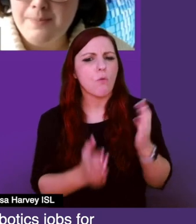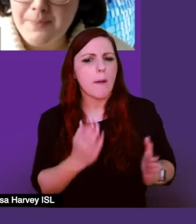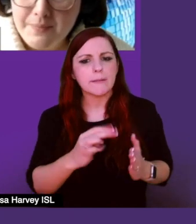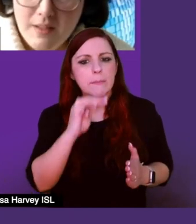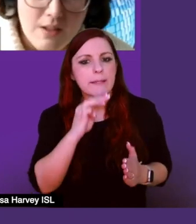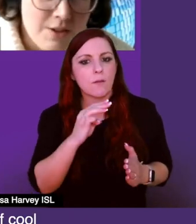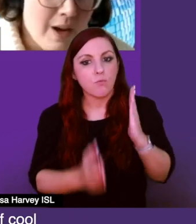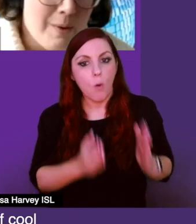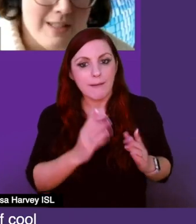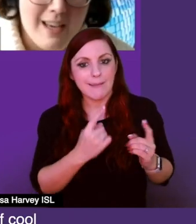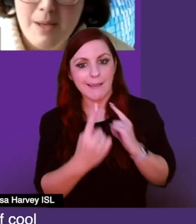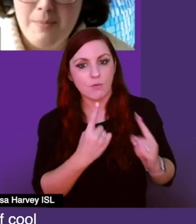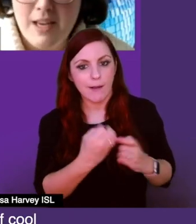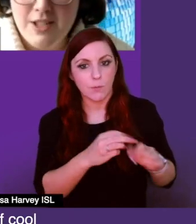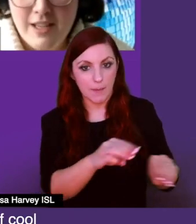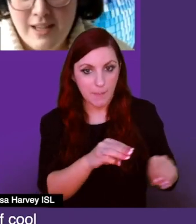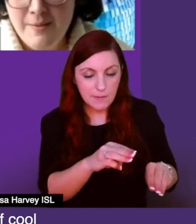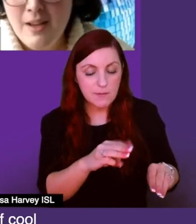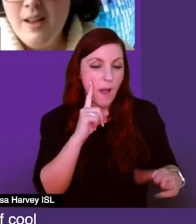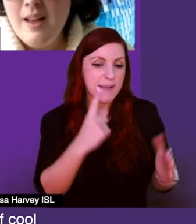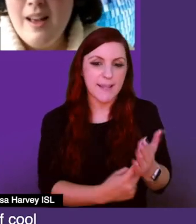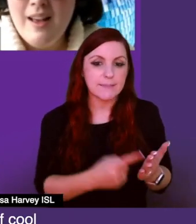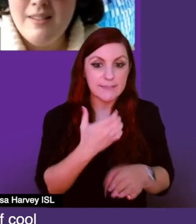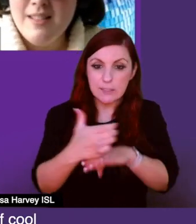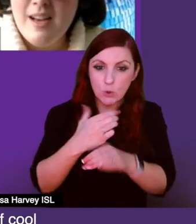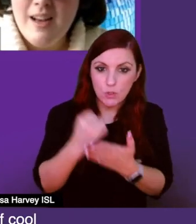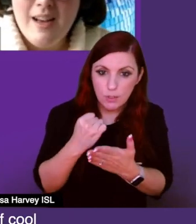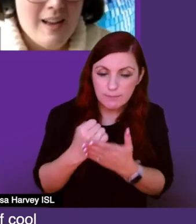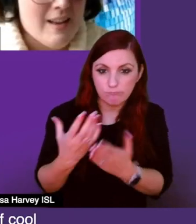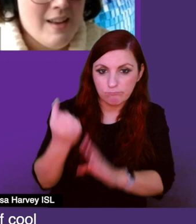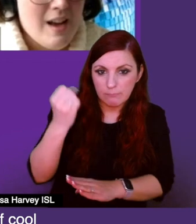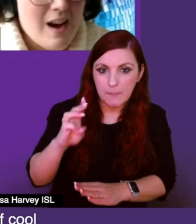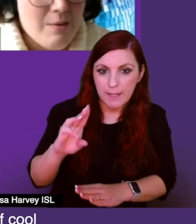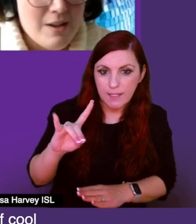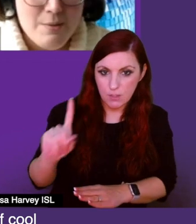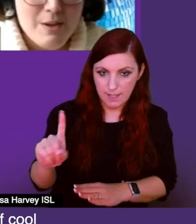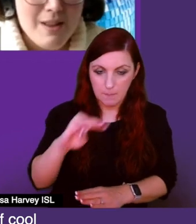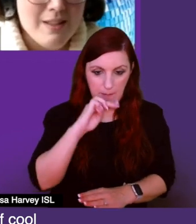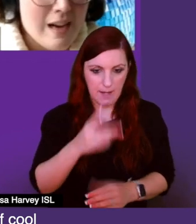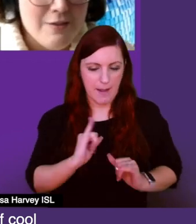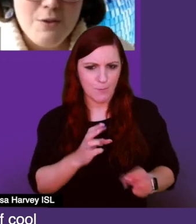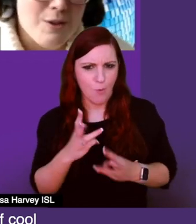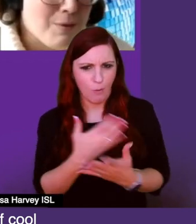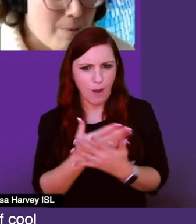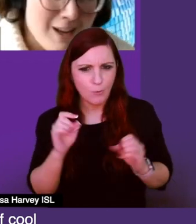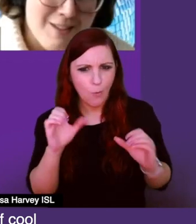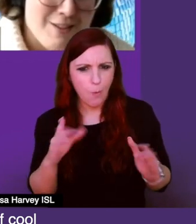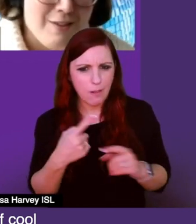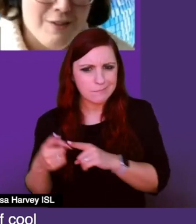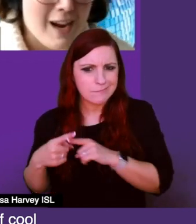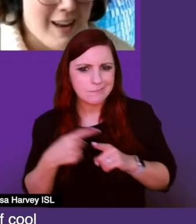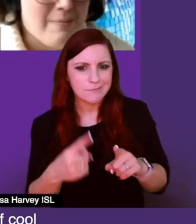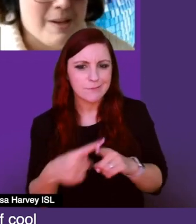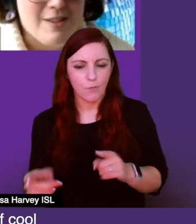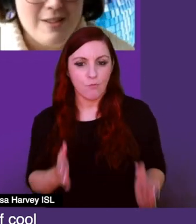people. So I went to get my PhD, and I've got to work with a lot of cool robots. So